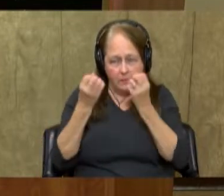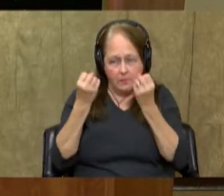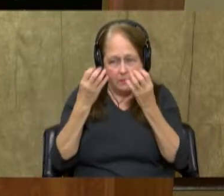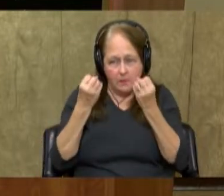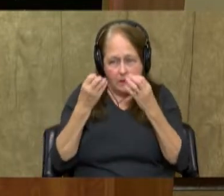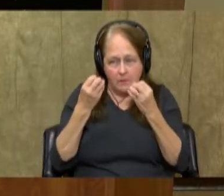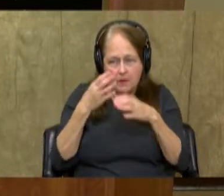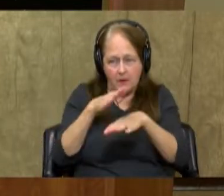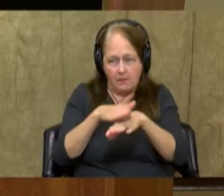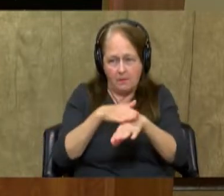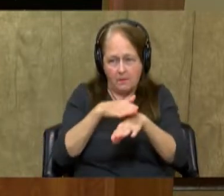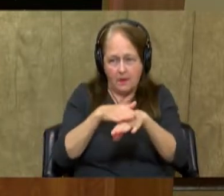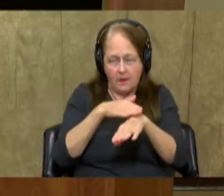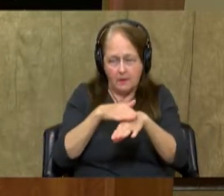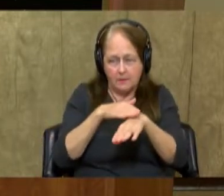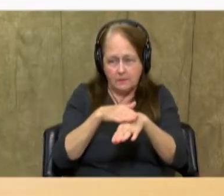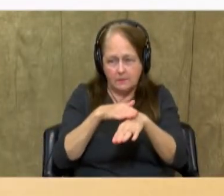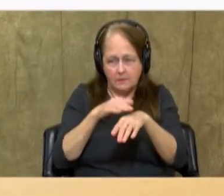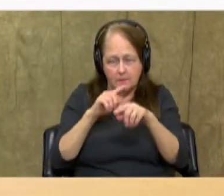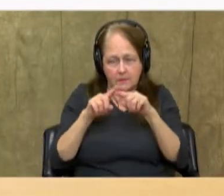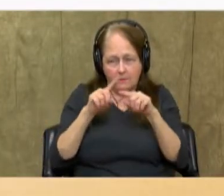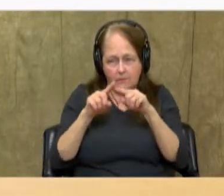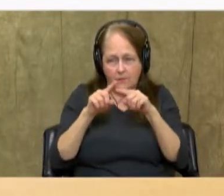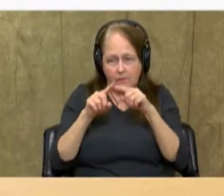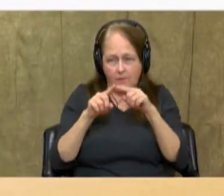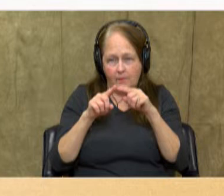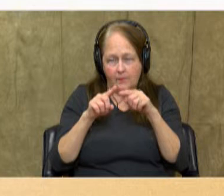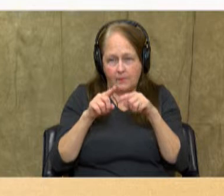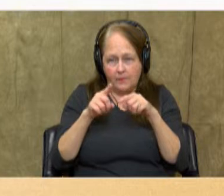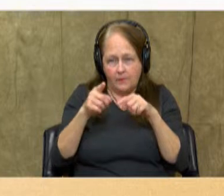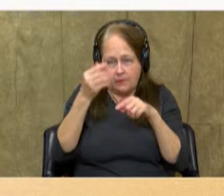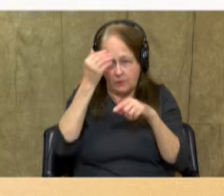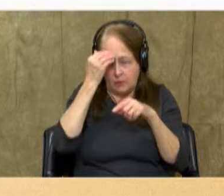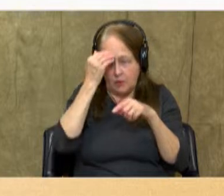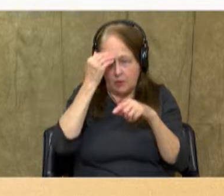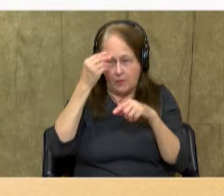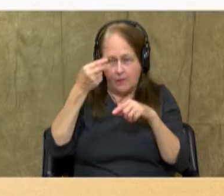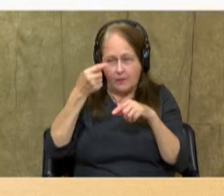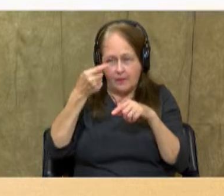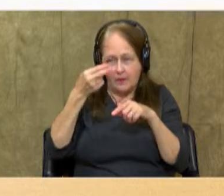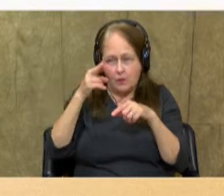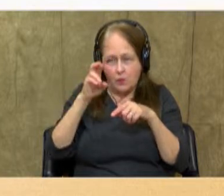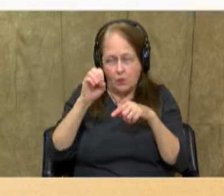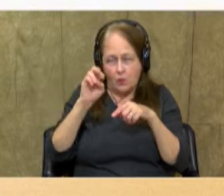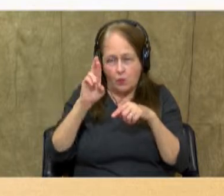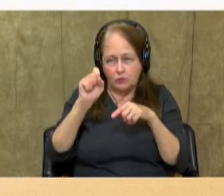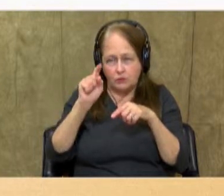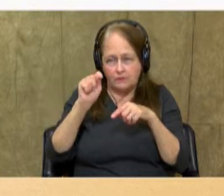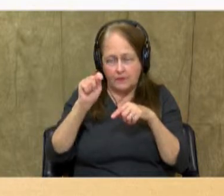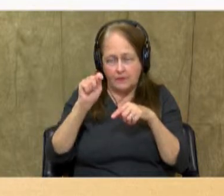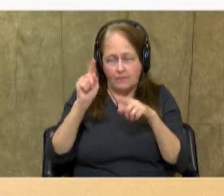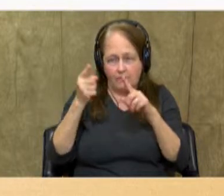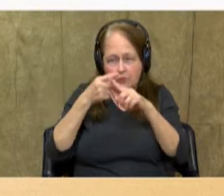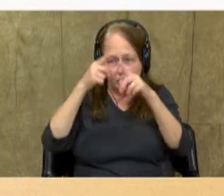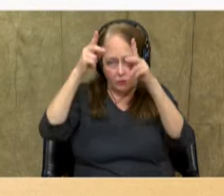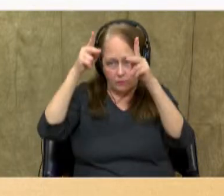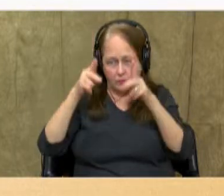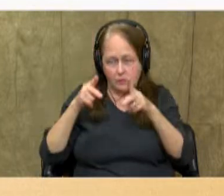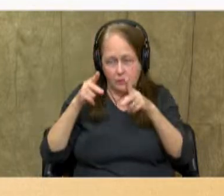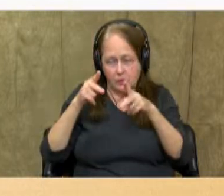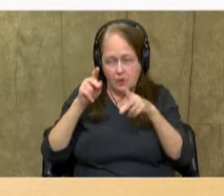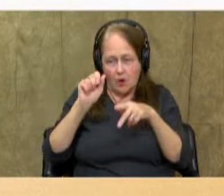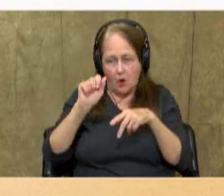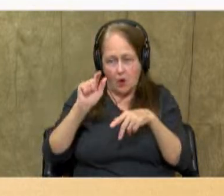many pets, different types of pets. We also know that this particular text was written in first person because it is an